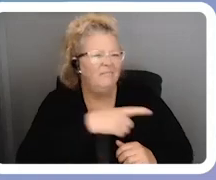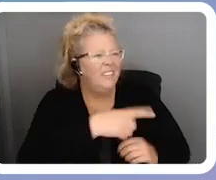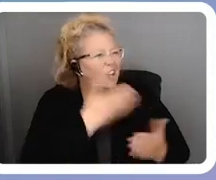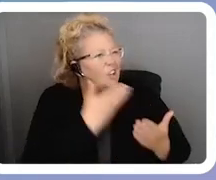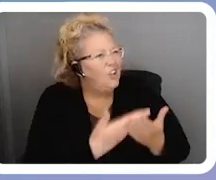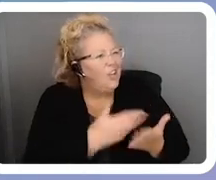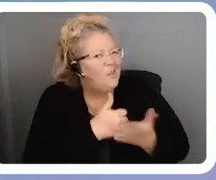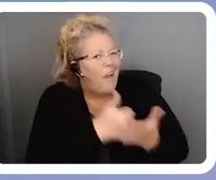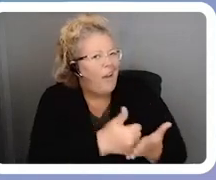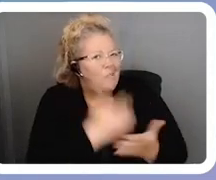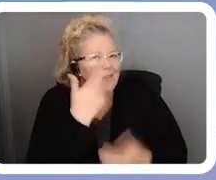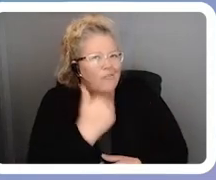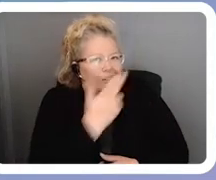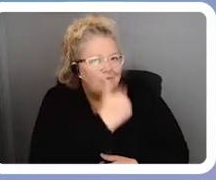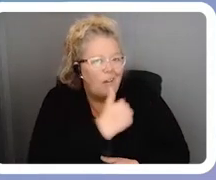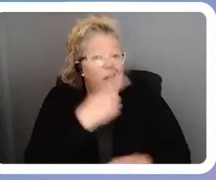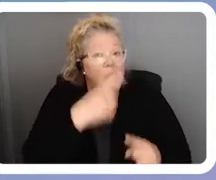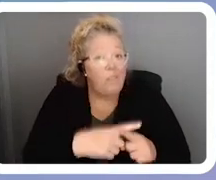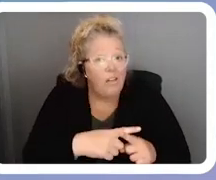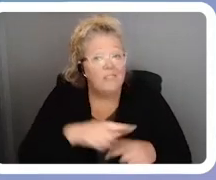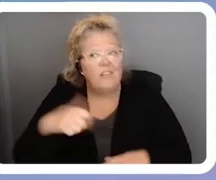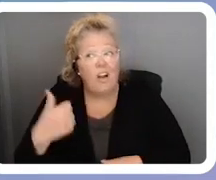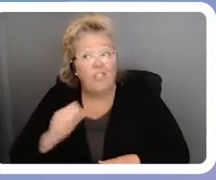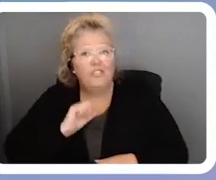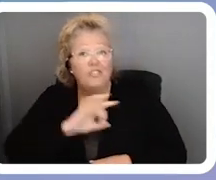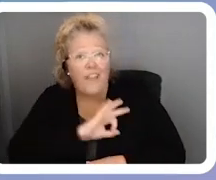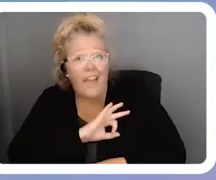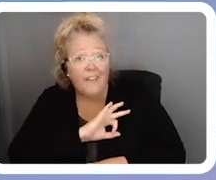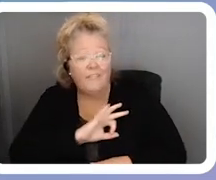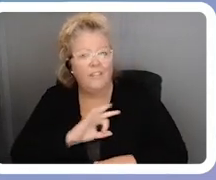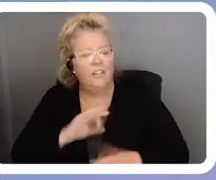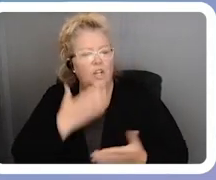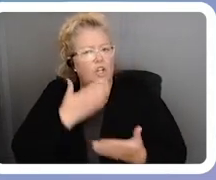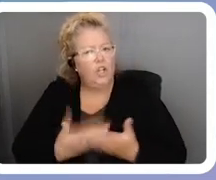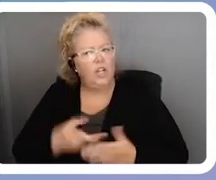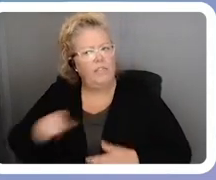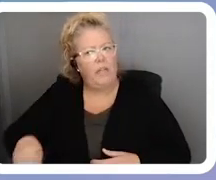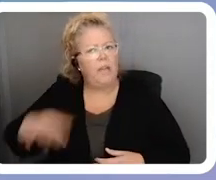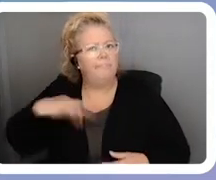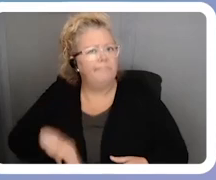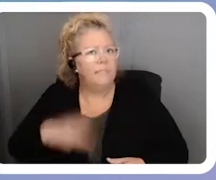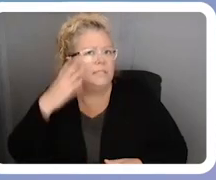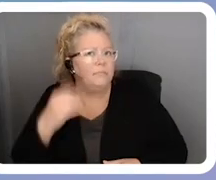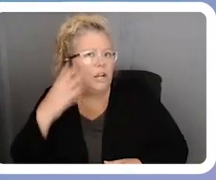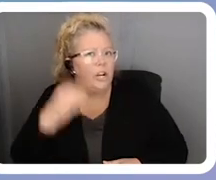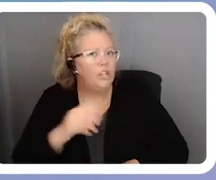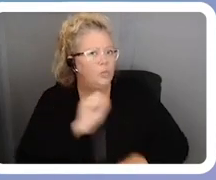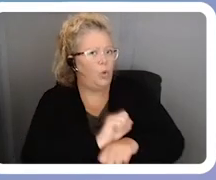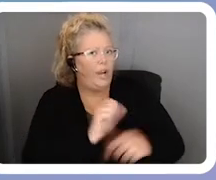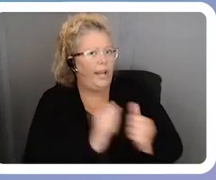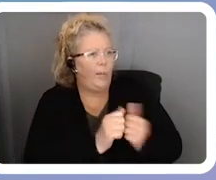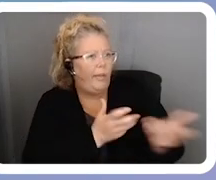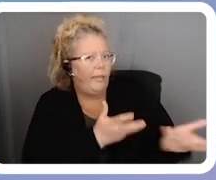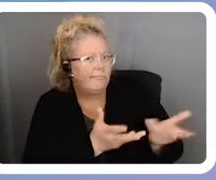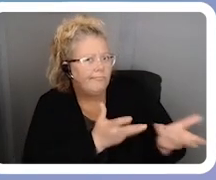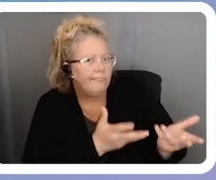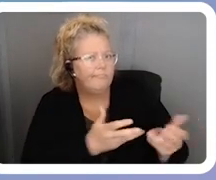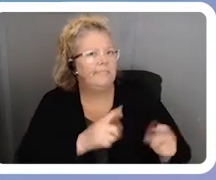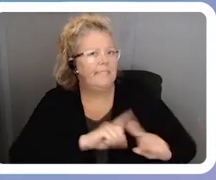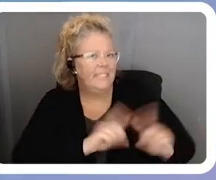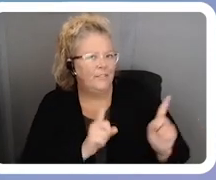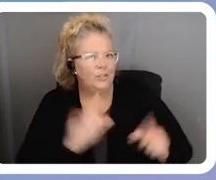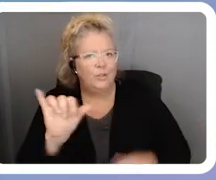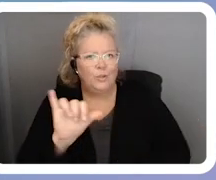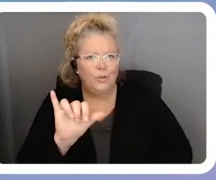for the restaurant, but it's good for the other staff too. Working with all sorts of different kinds of people with different challenges in life helps you grow as well. It's not only giving them